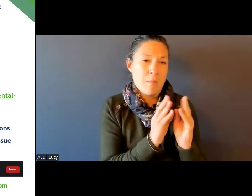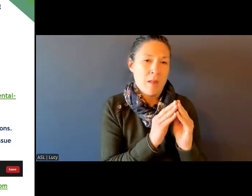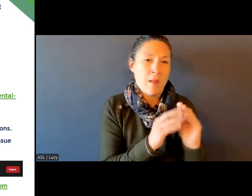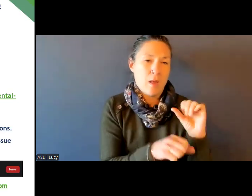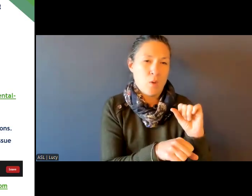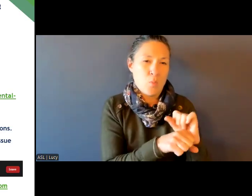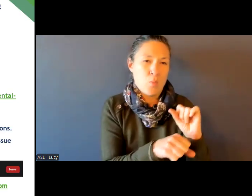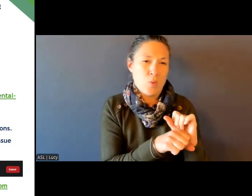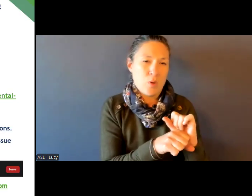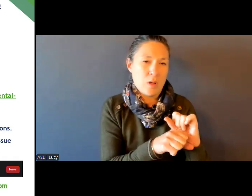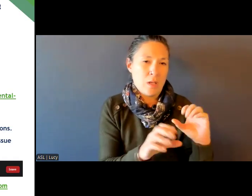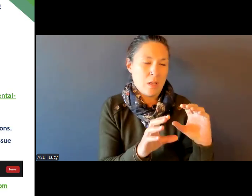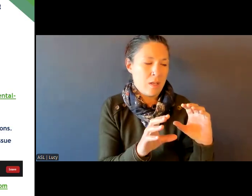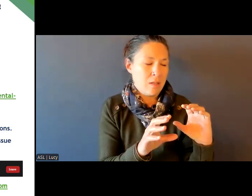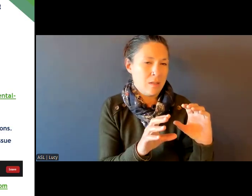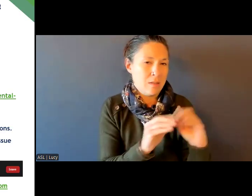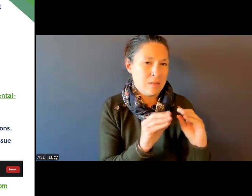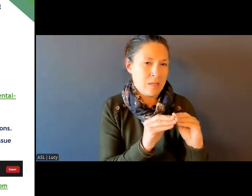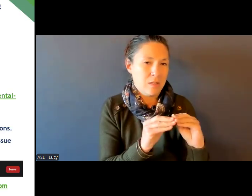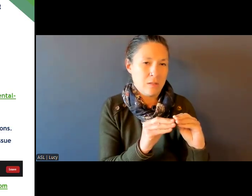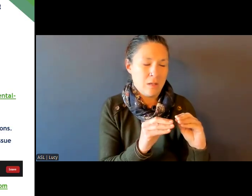6:15. So there might be a couple minutes of